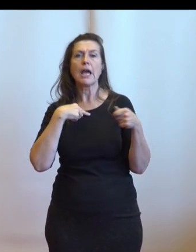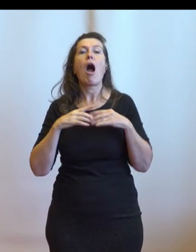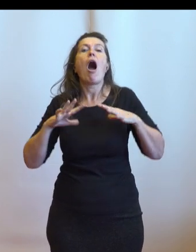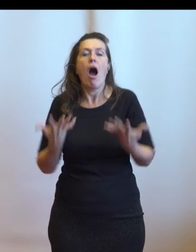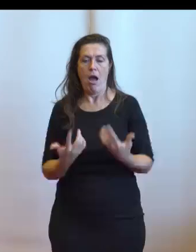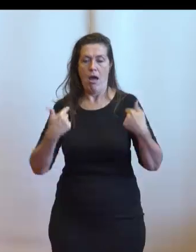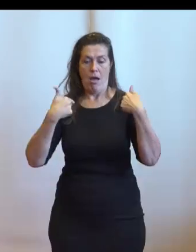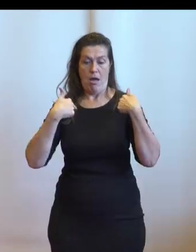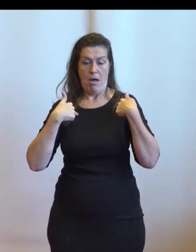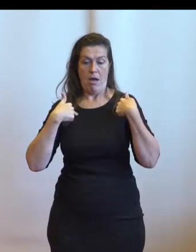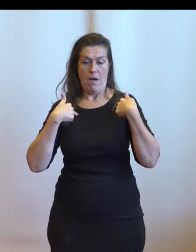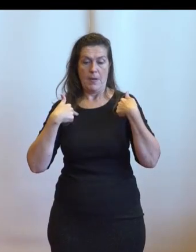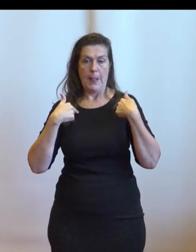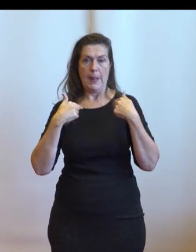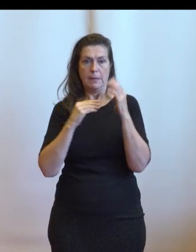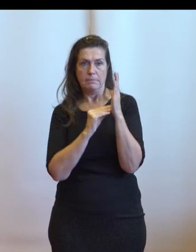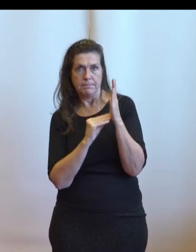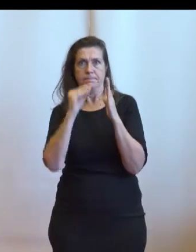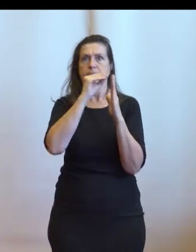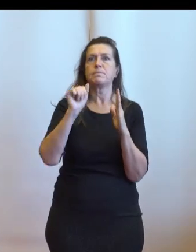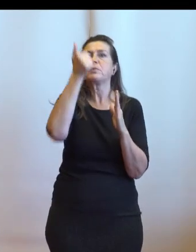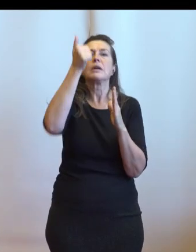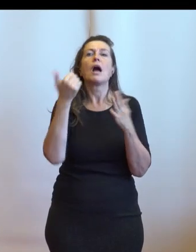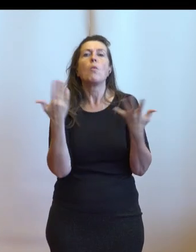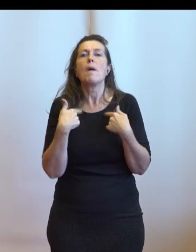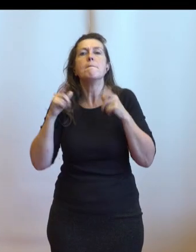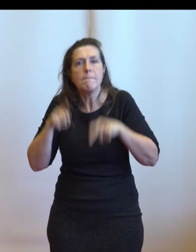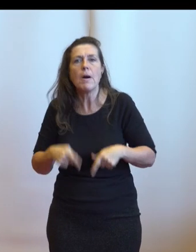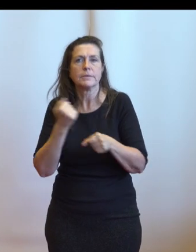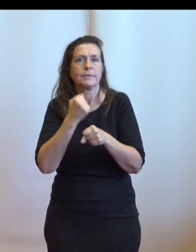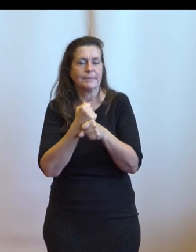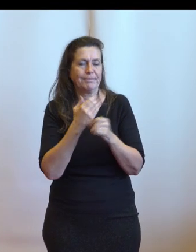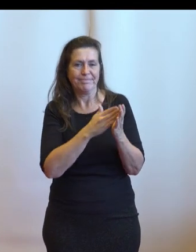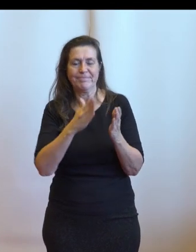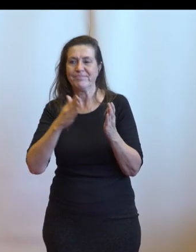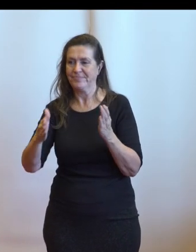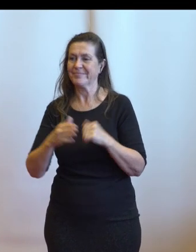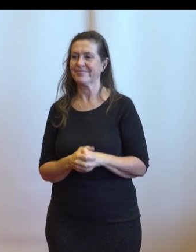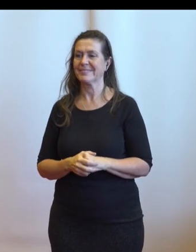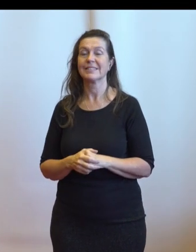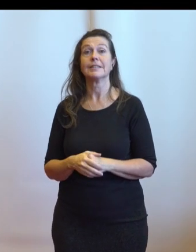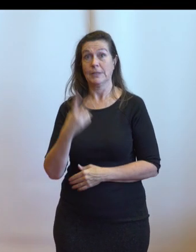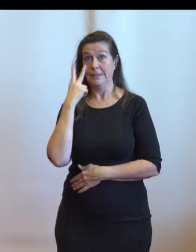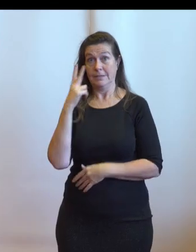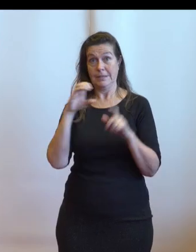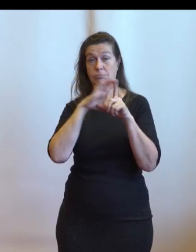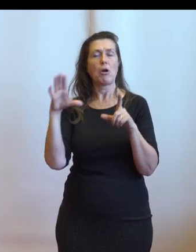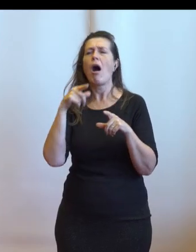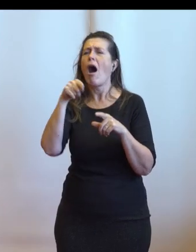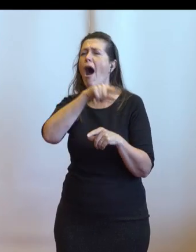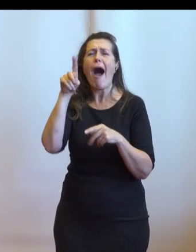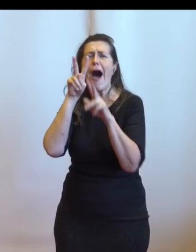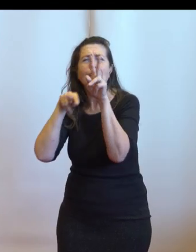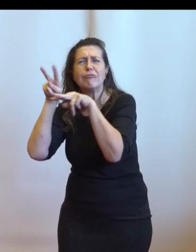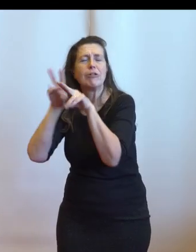prioritise. Now, this is a really inaccessible slide, so I'm going to apologise straight away for that, and I'm not expecting you to be able to read it. But what I